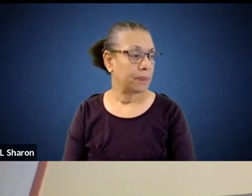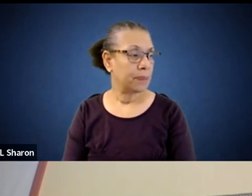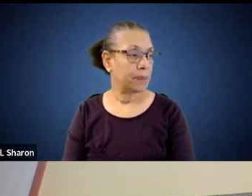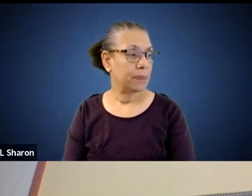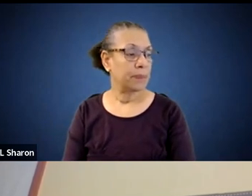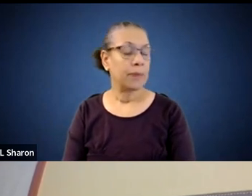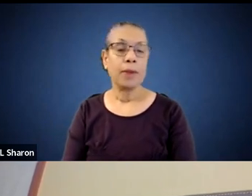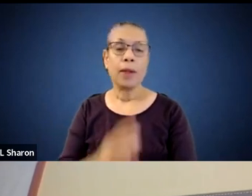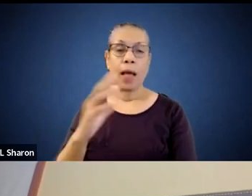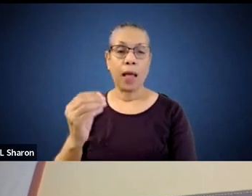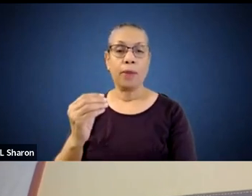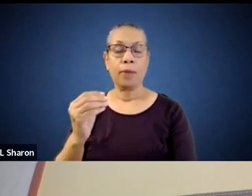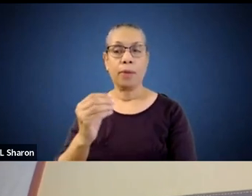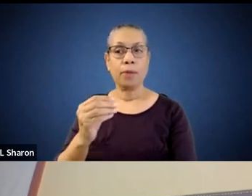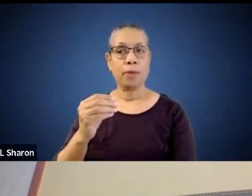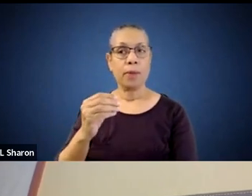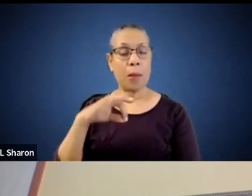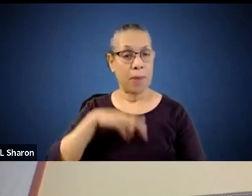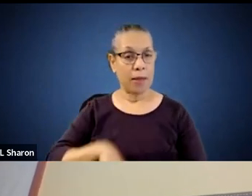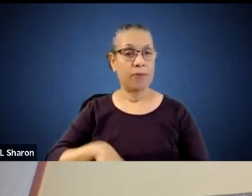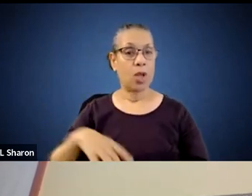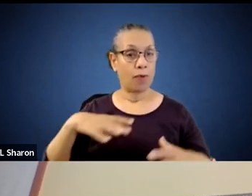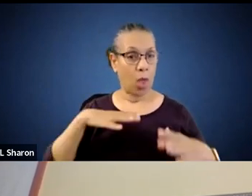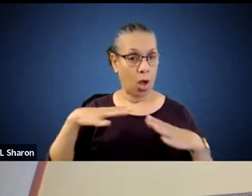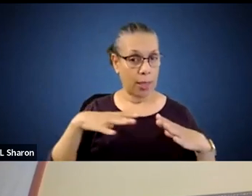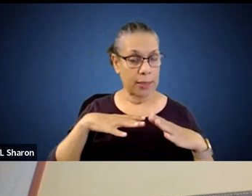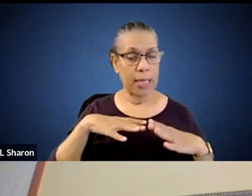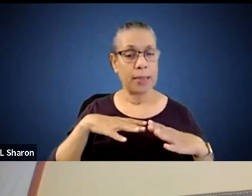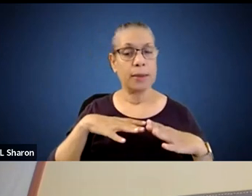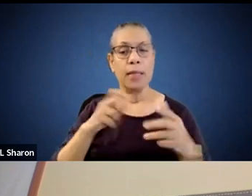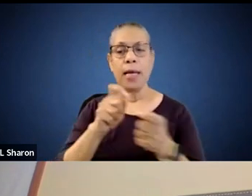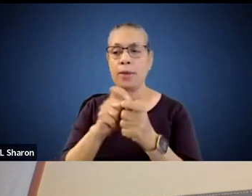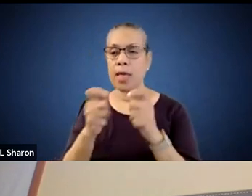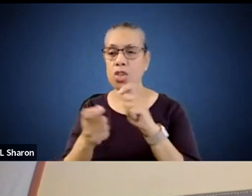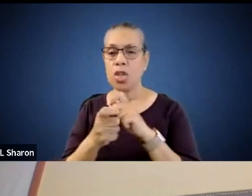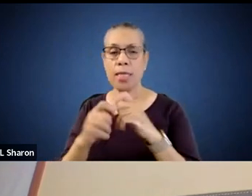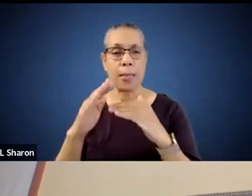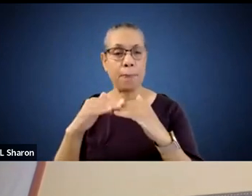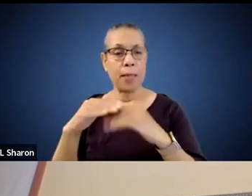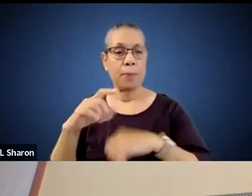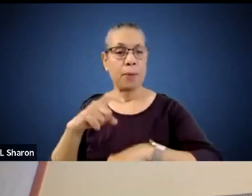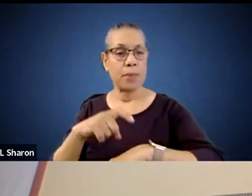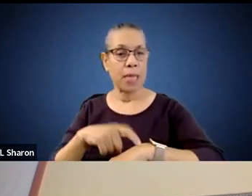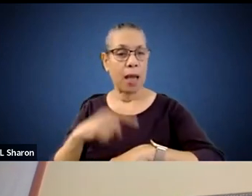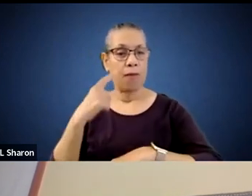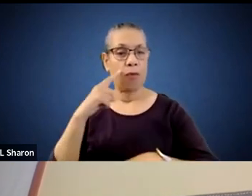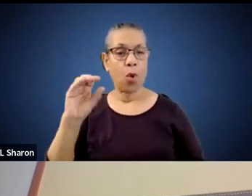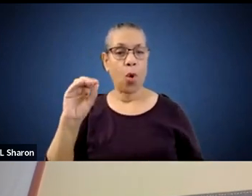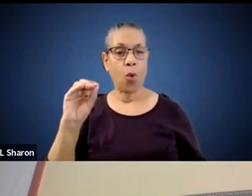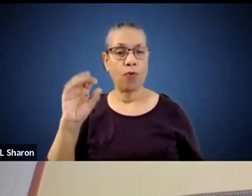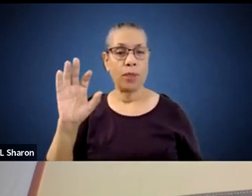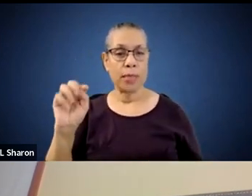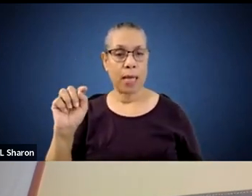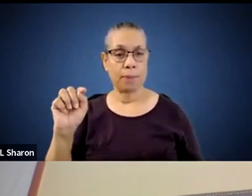those benefits uh there's some a change in the minimum required time for overtime so employees